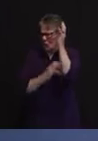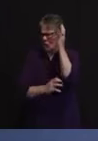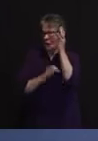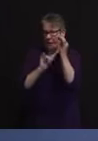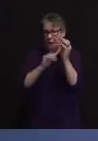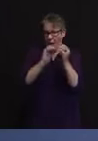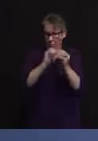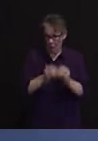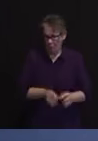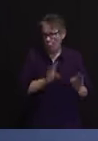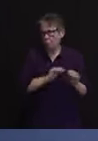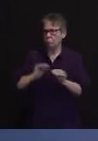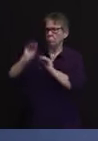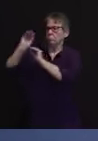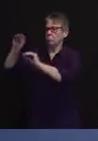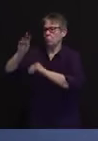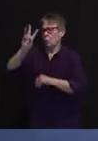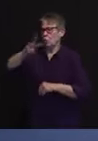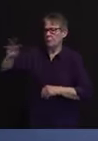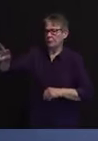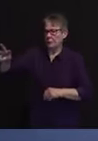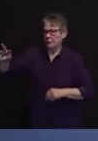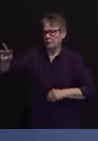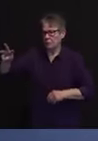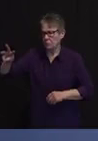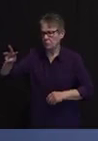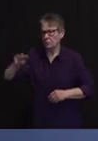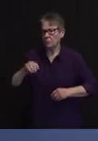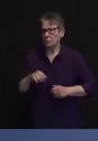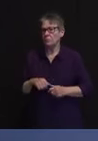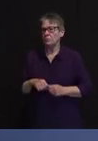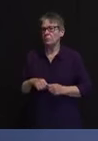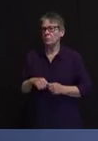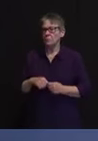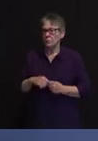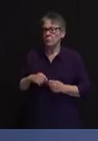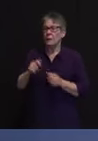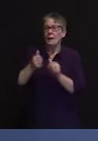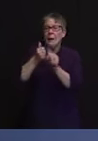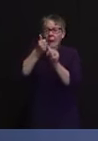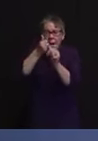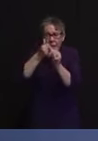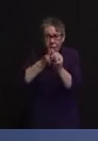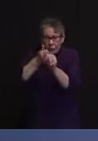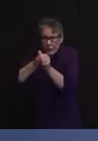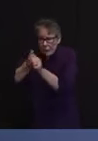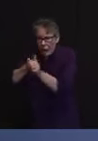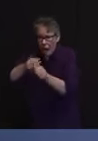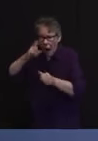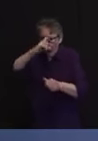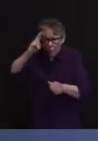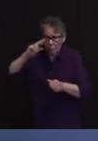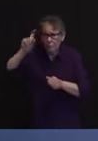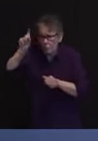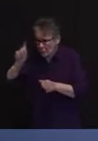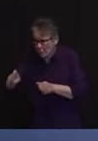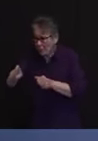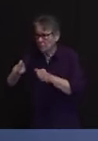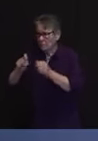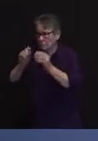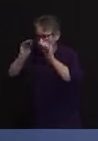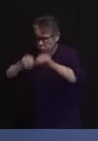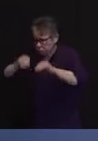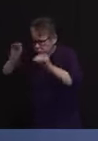endorsed by every hospital to provide hospitals with the immunity to make the decisions that they have to make at the